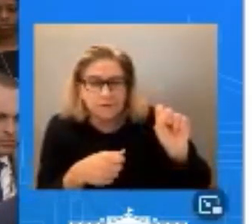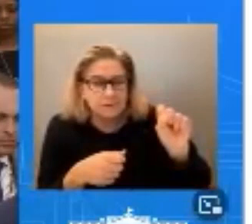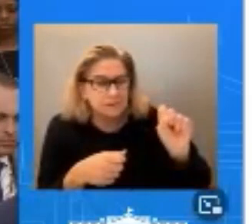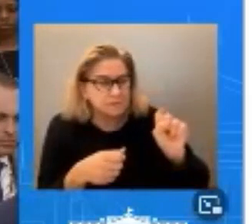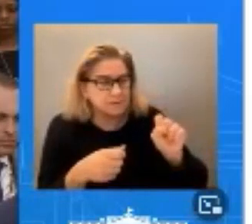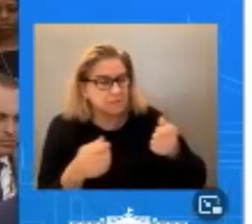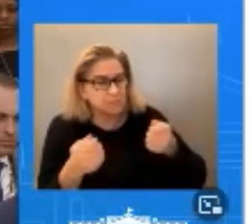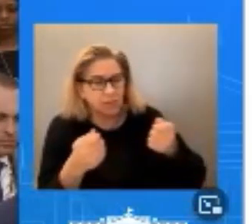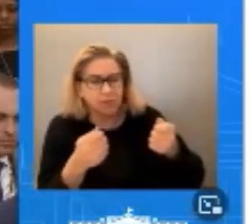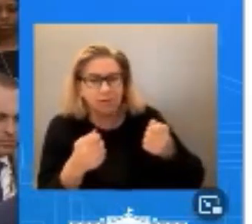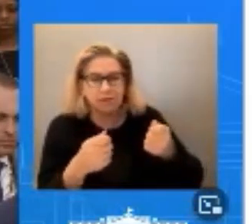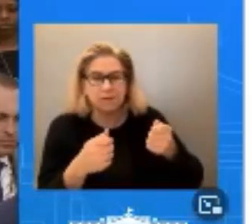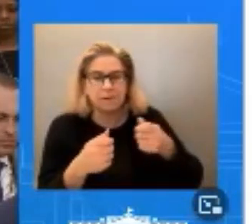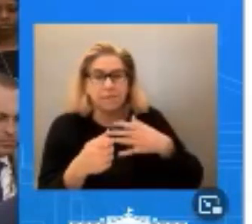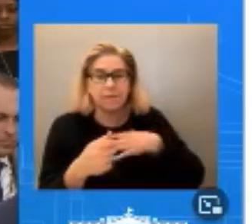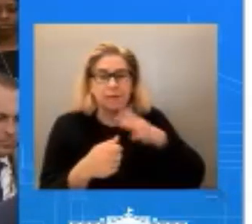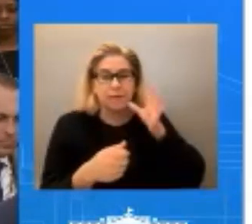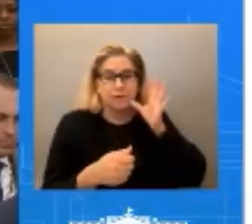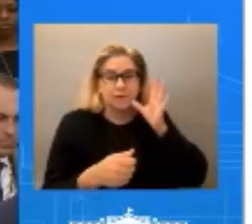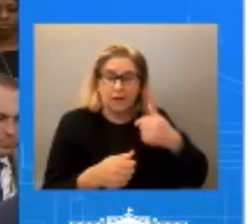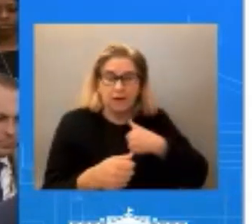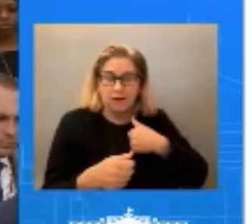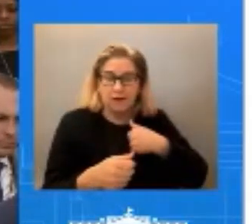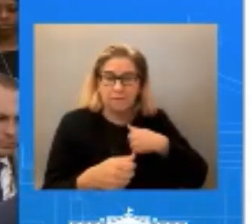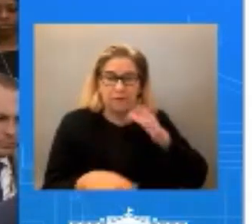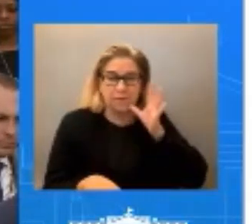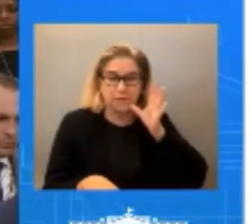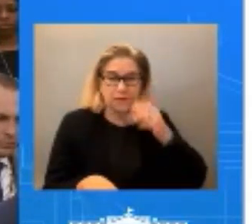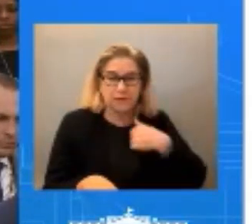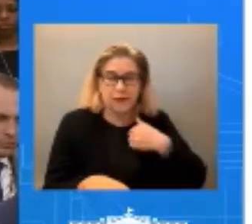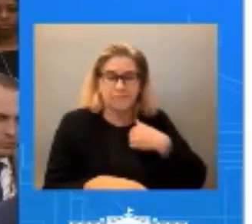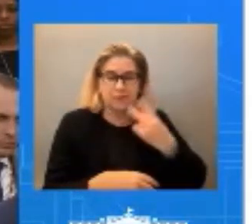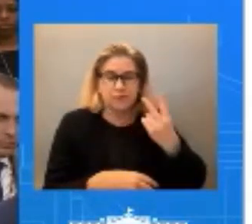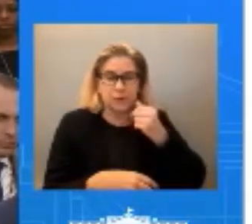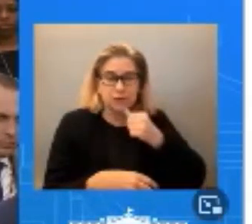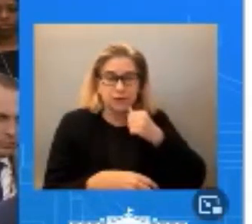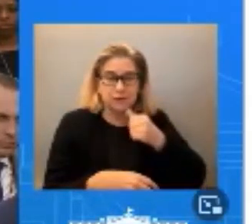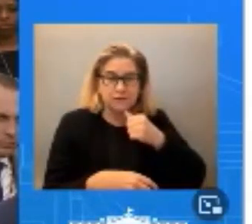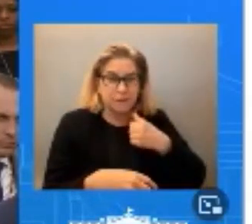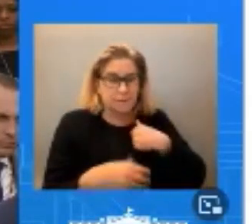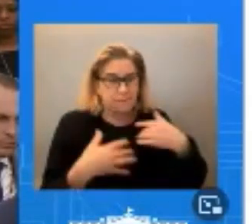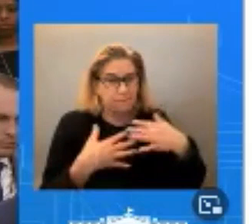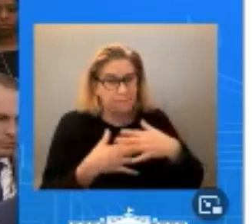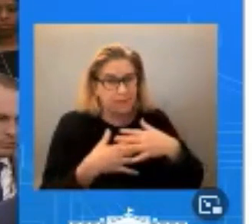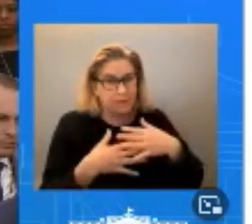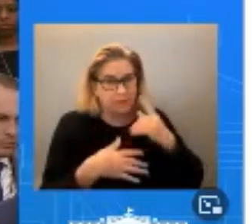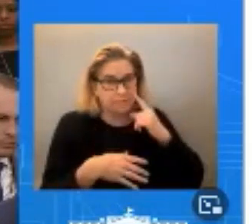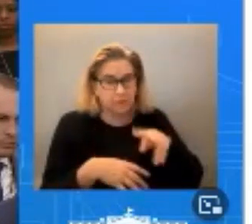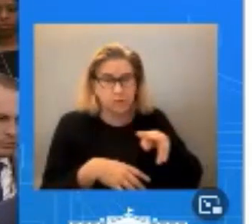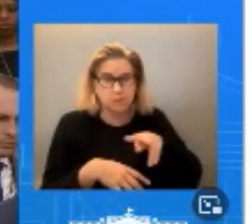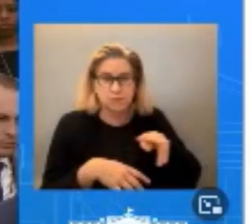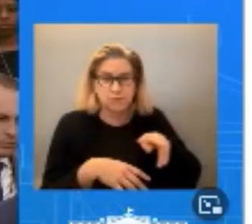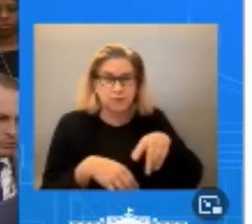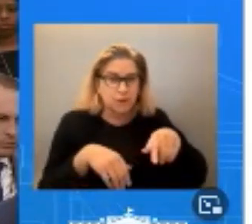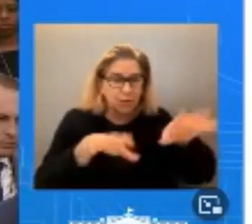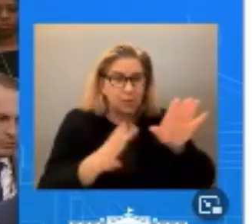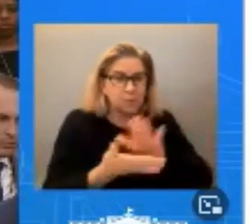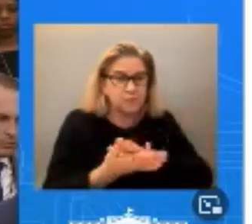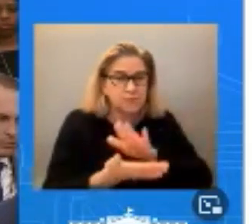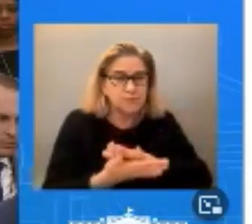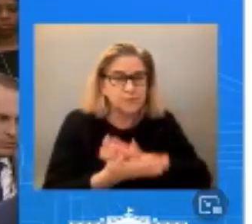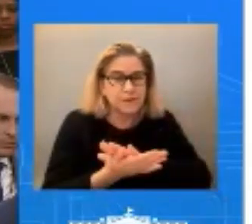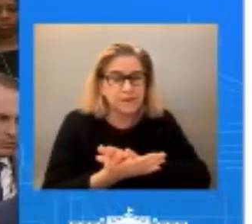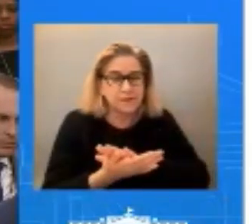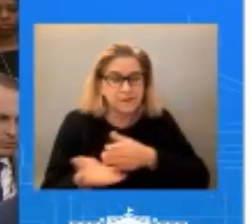have 2 daughters, and when they go to school, sometimes I'm afraid that maybe his little colleague from school will bring a gun. Or even in random